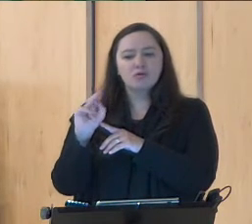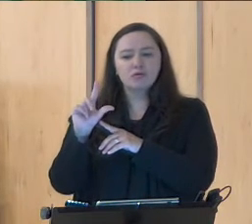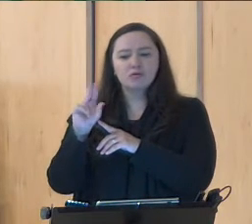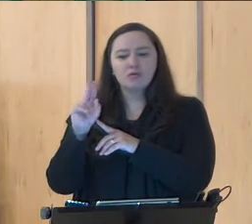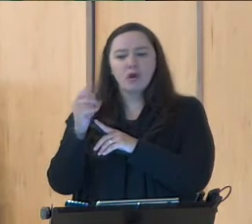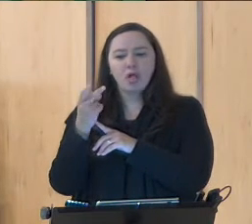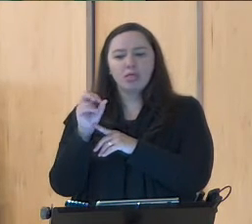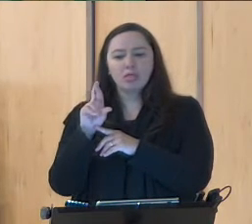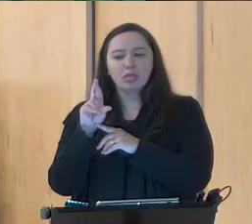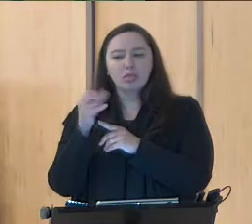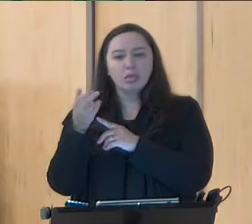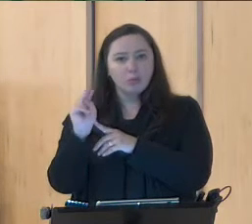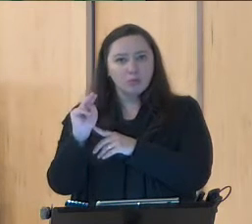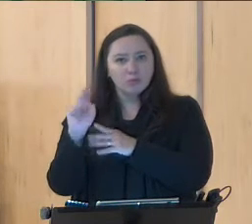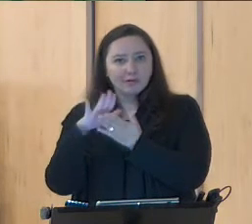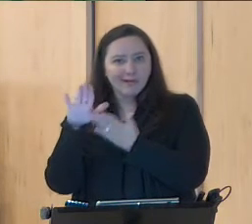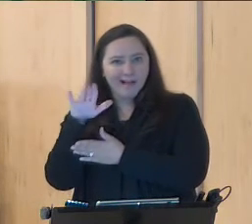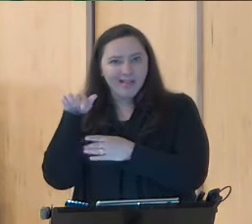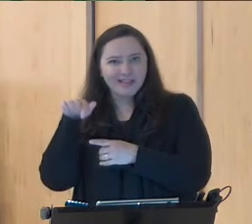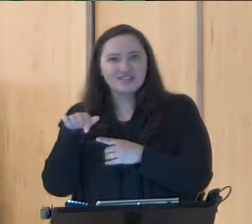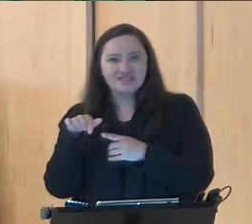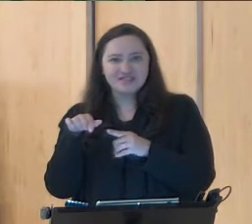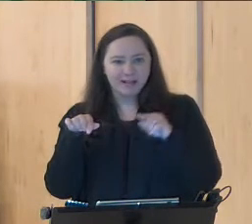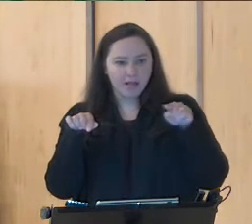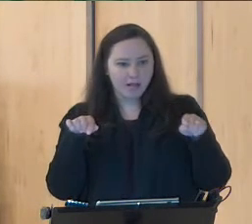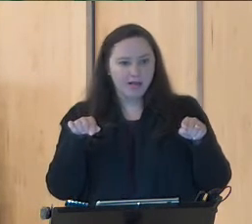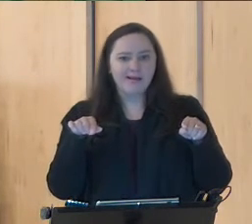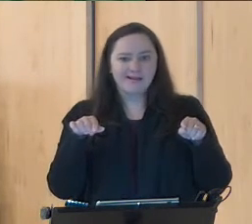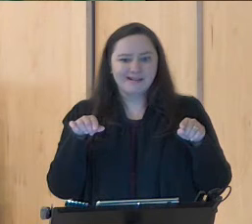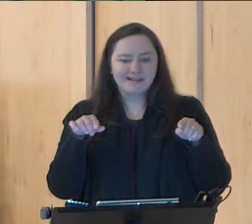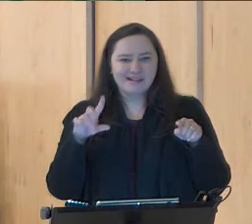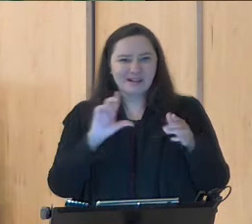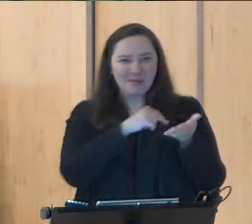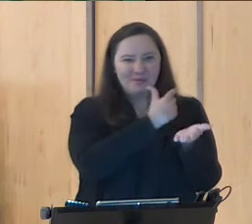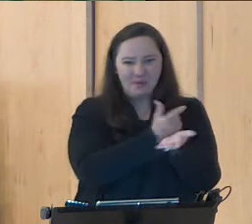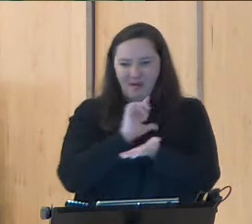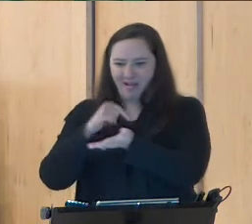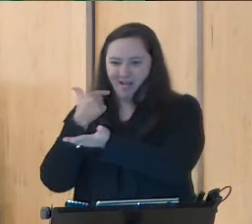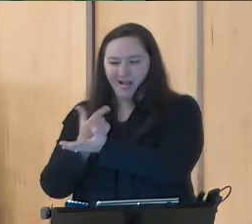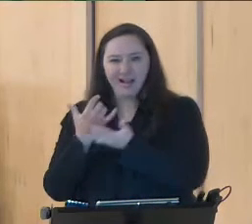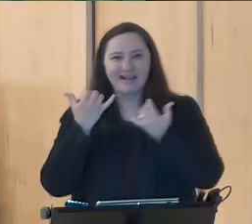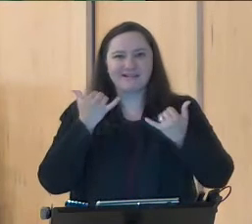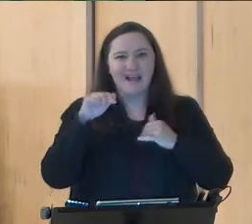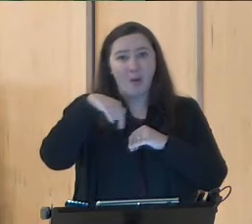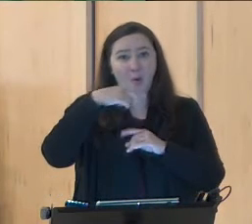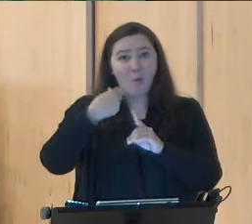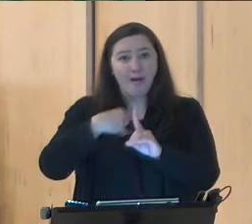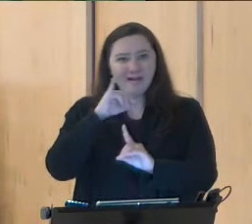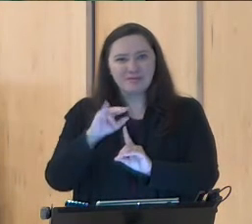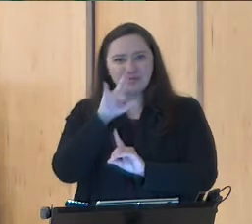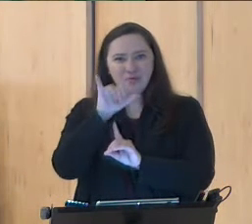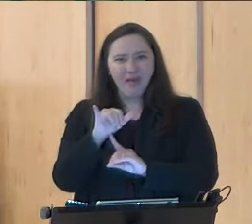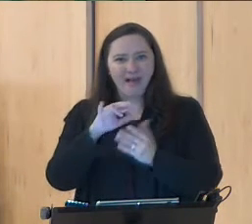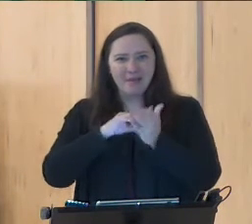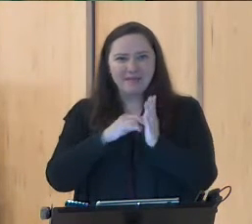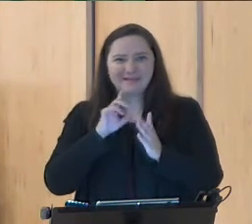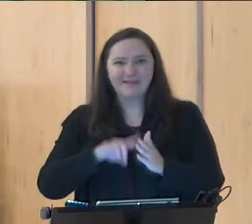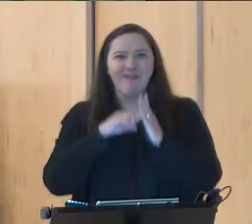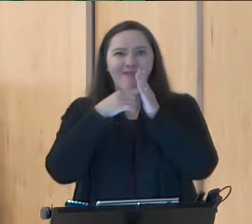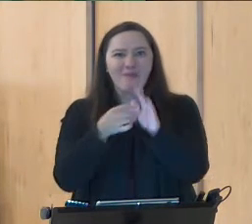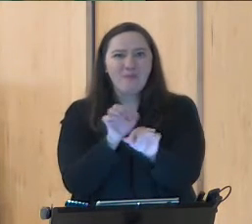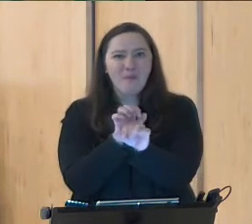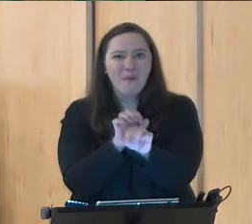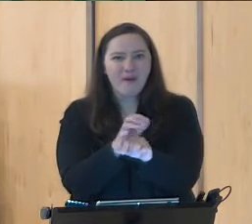the public ministry for the first time as pastors, as teachers, as staff